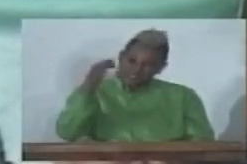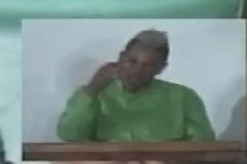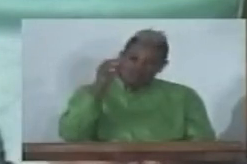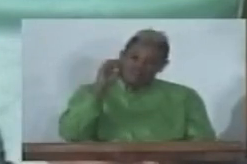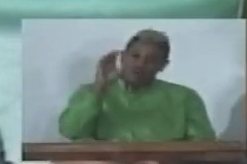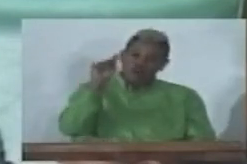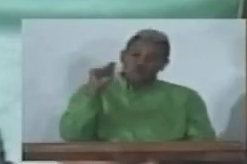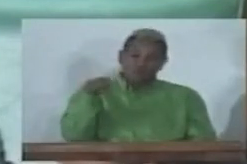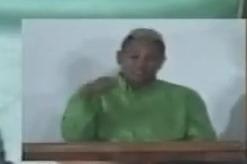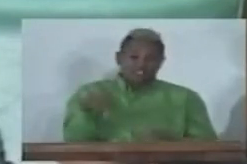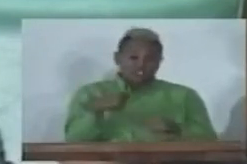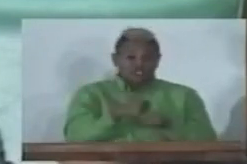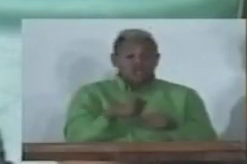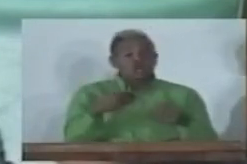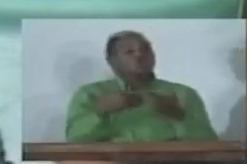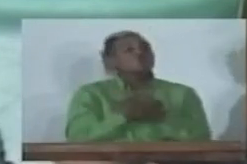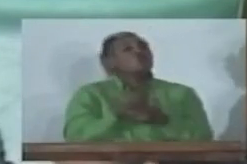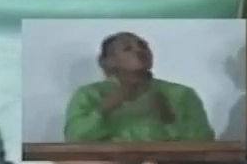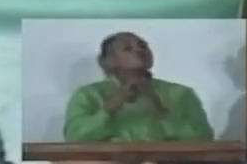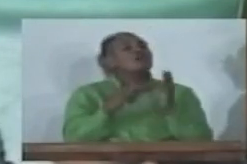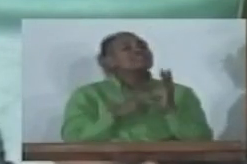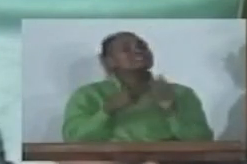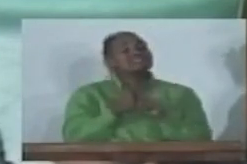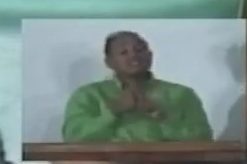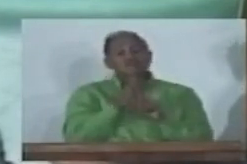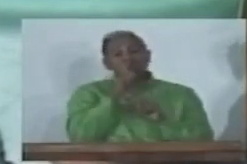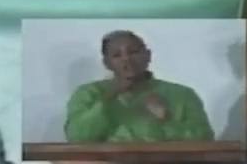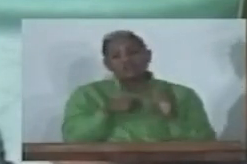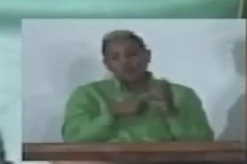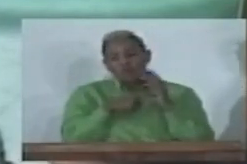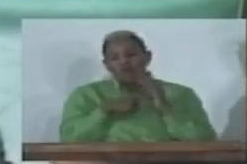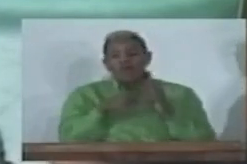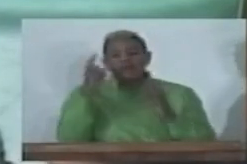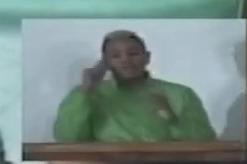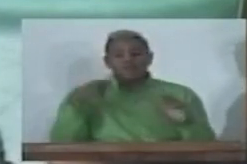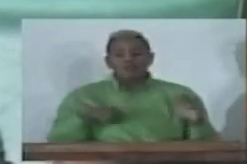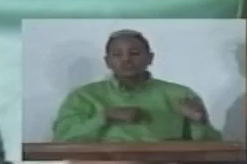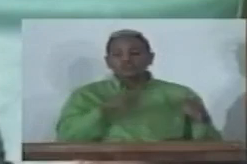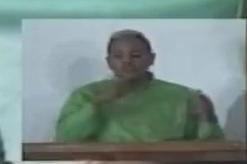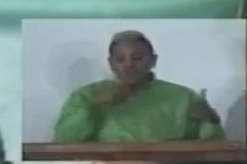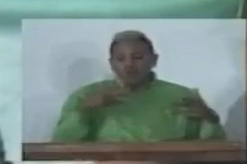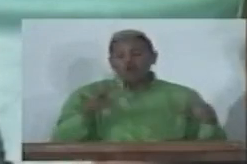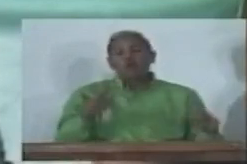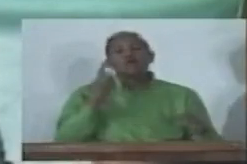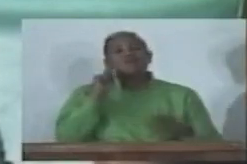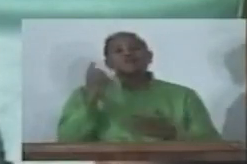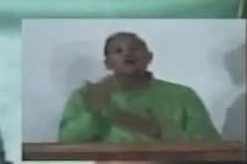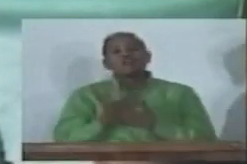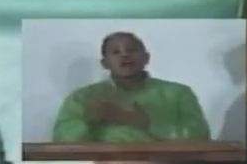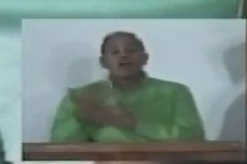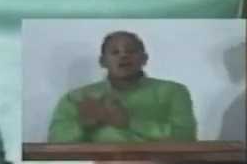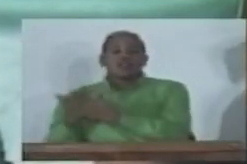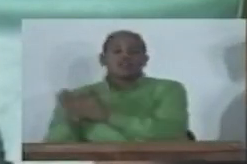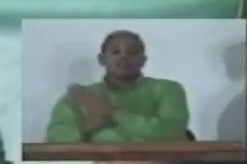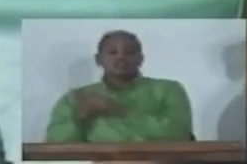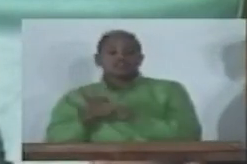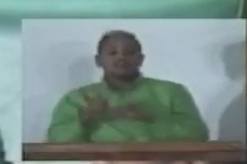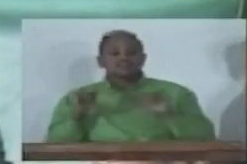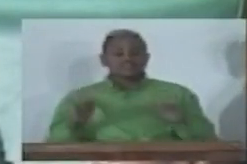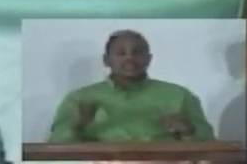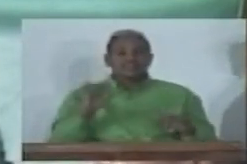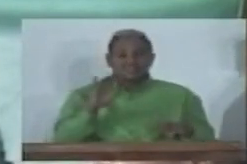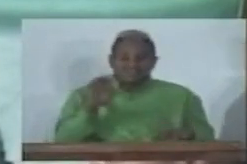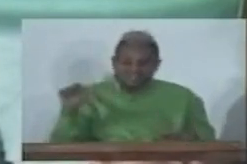year, new regulations are required for us to allow for the collection of the said